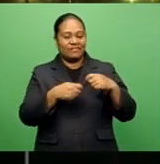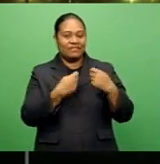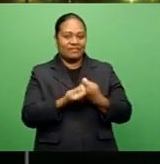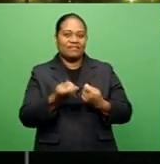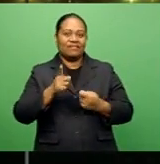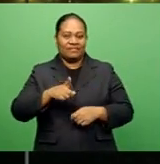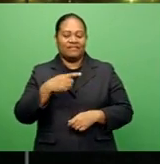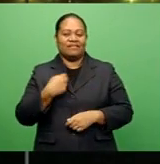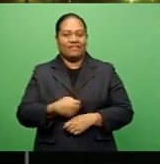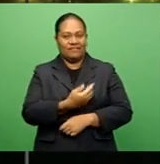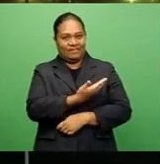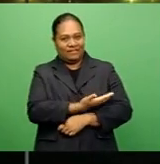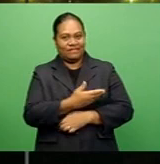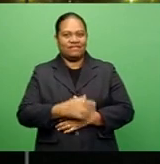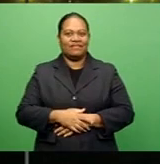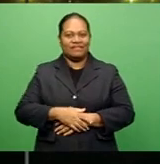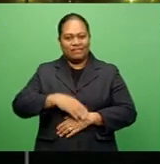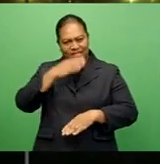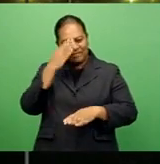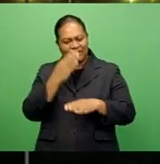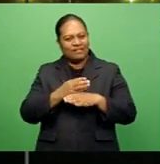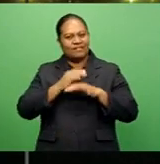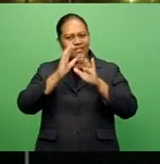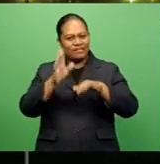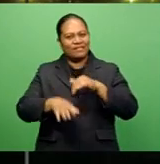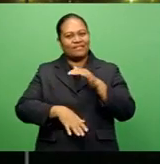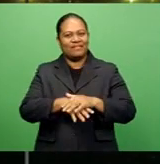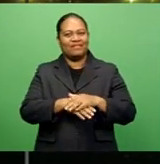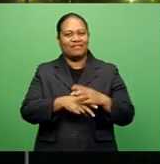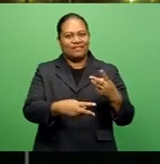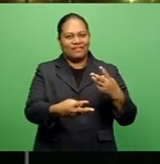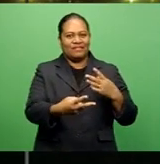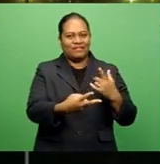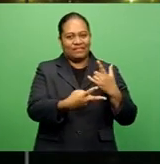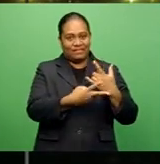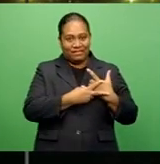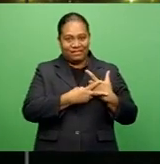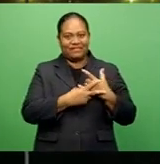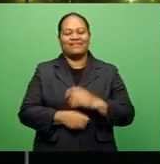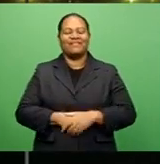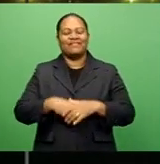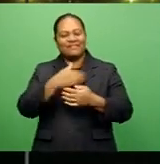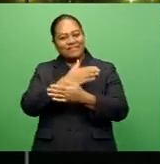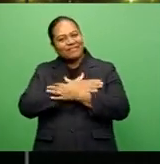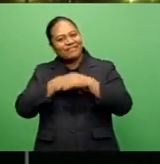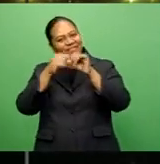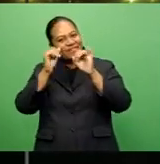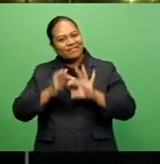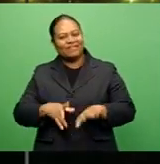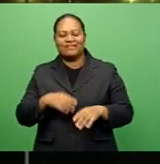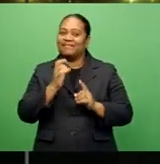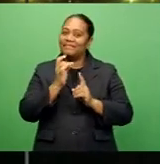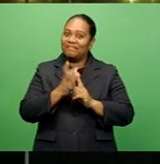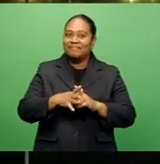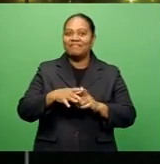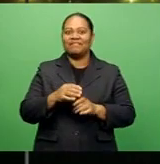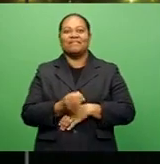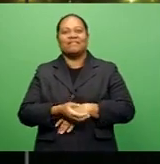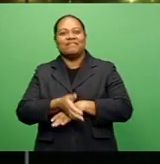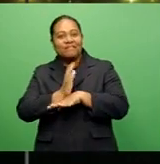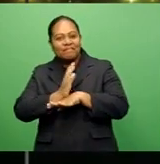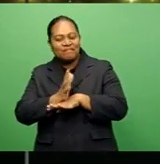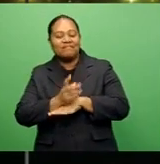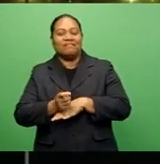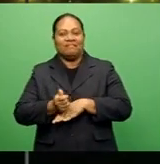wish you, we hope you had a wonderful Valentine's. Wish you love and blessings. And we've also got a special video right after